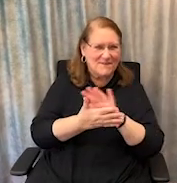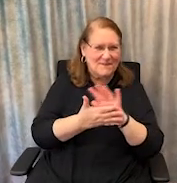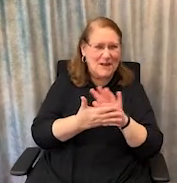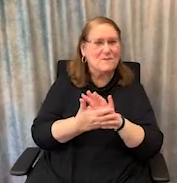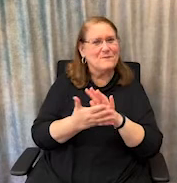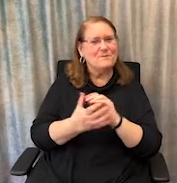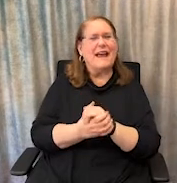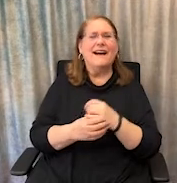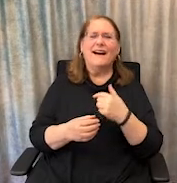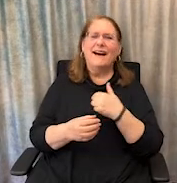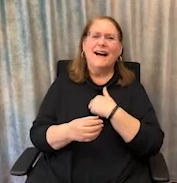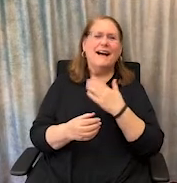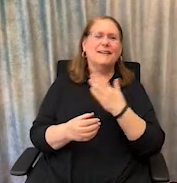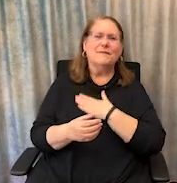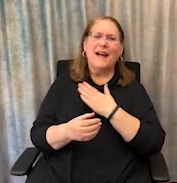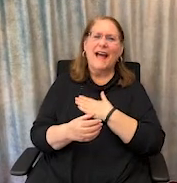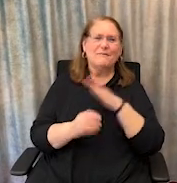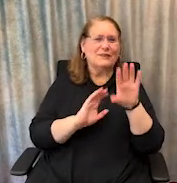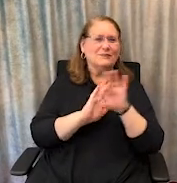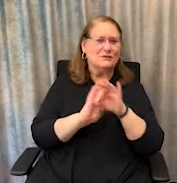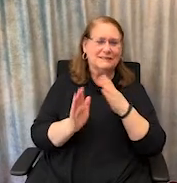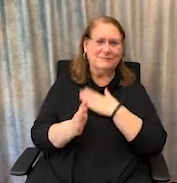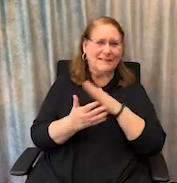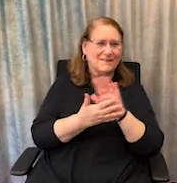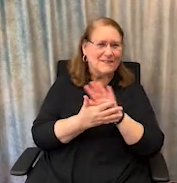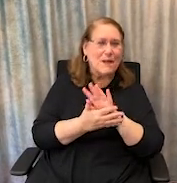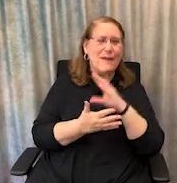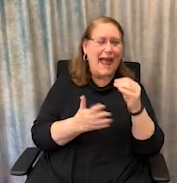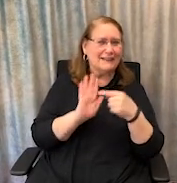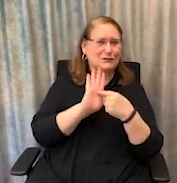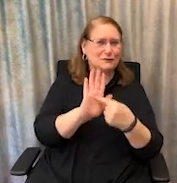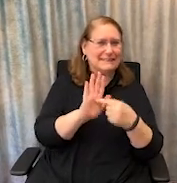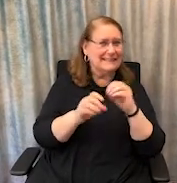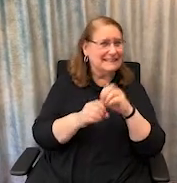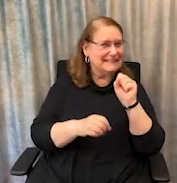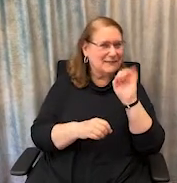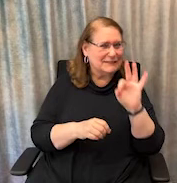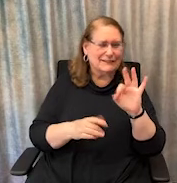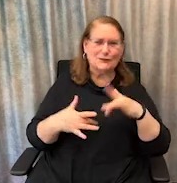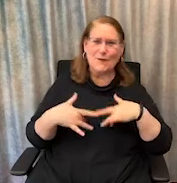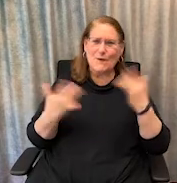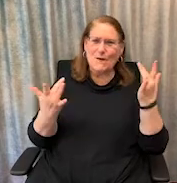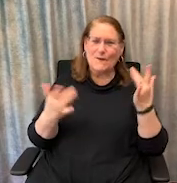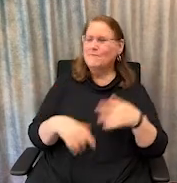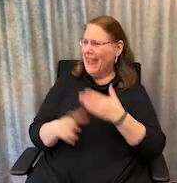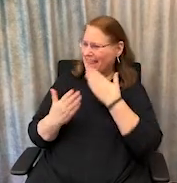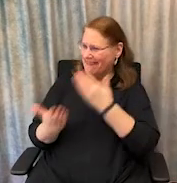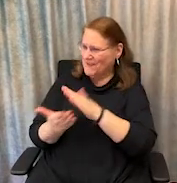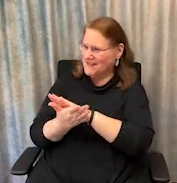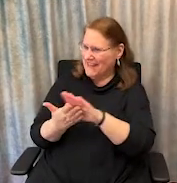happy that our film was chosen and was screened here in San Francisco. Thank you, Damir. Nice meeting you.